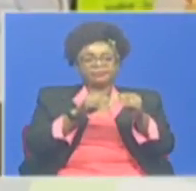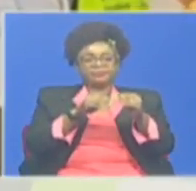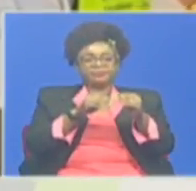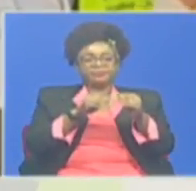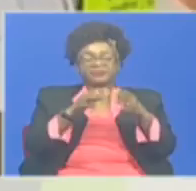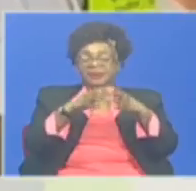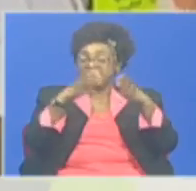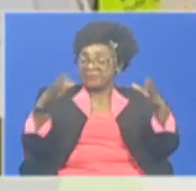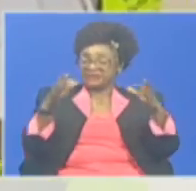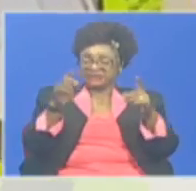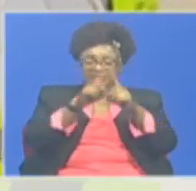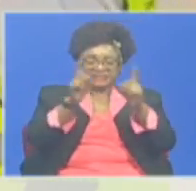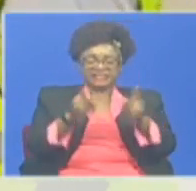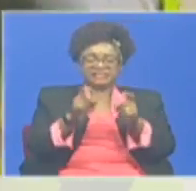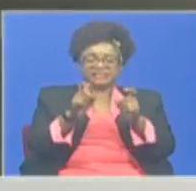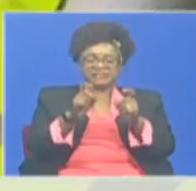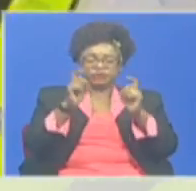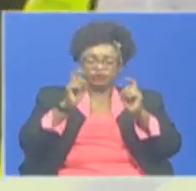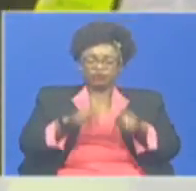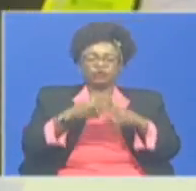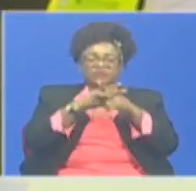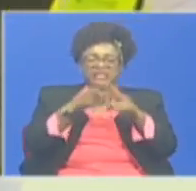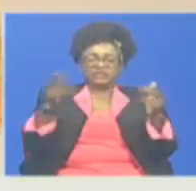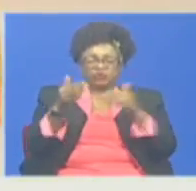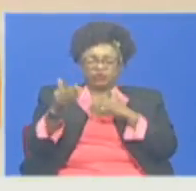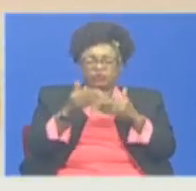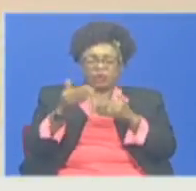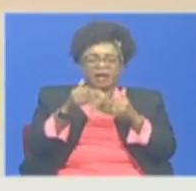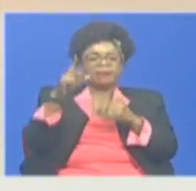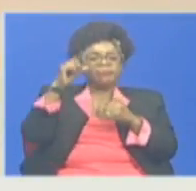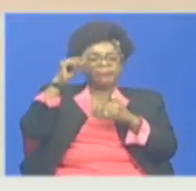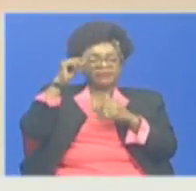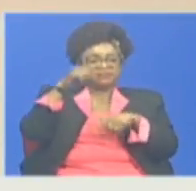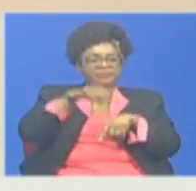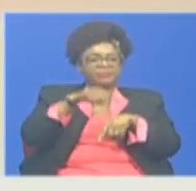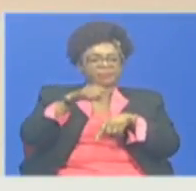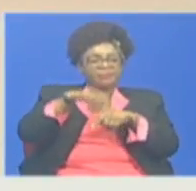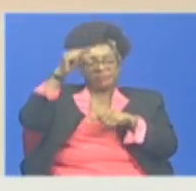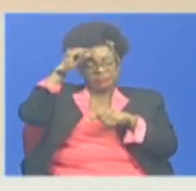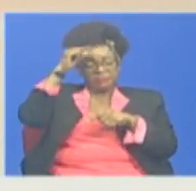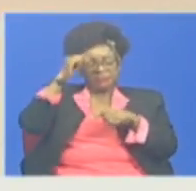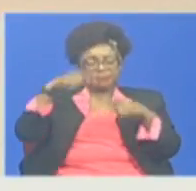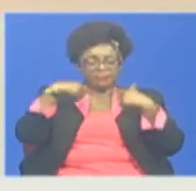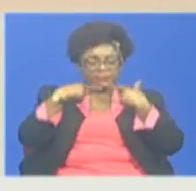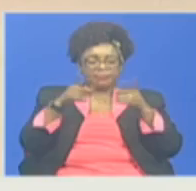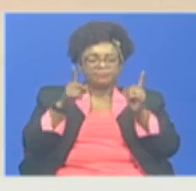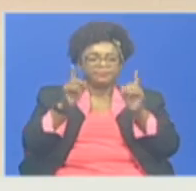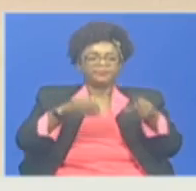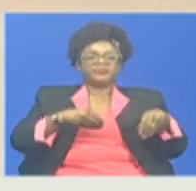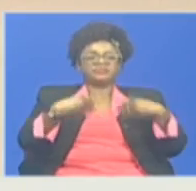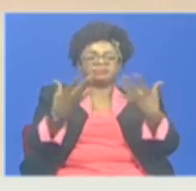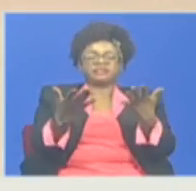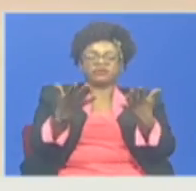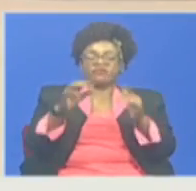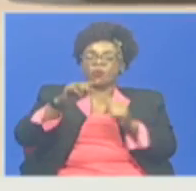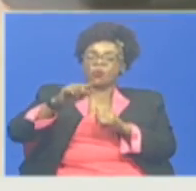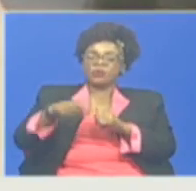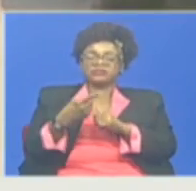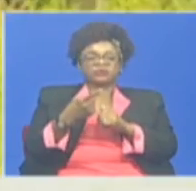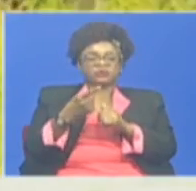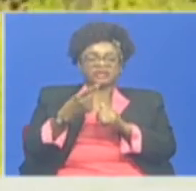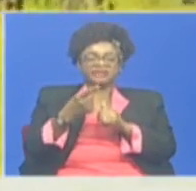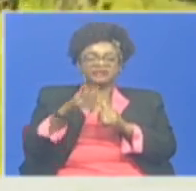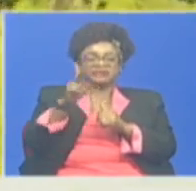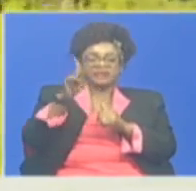people is expected to start soon in Mombasa after the government announced the dispatch of 1,000 testing